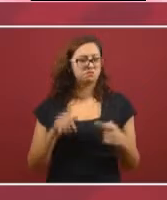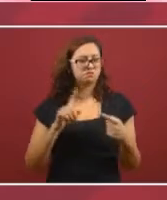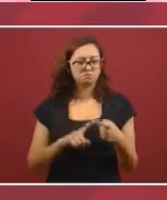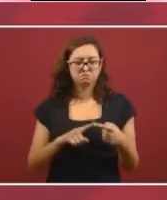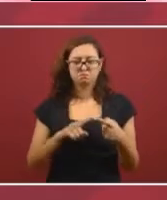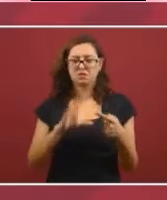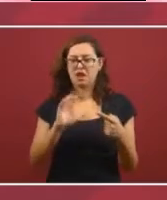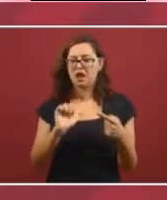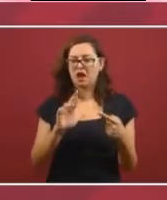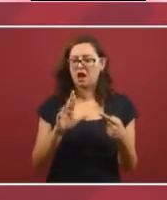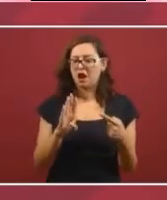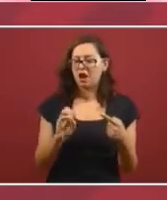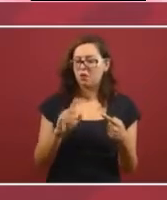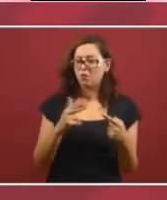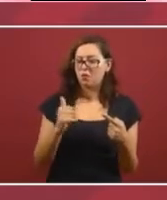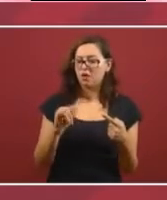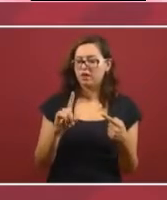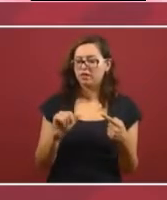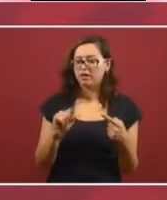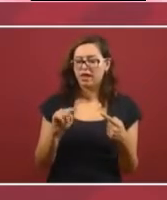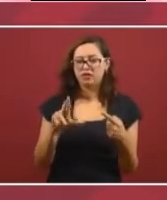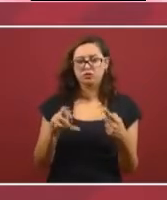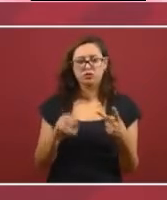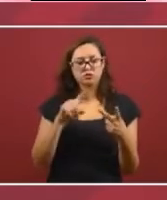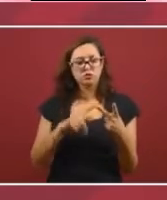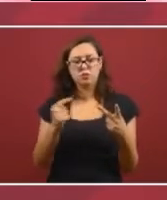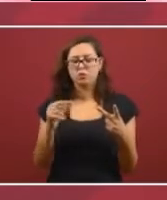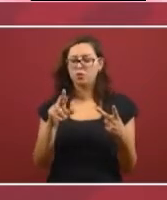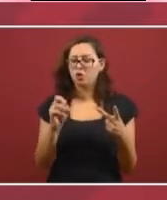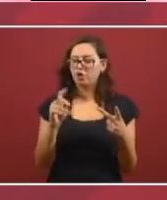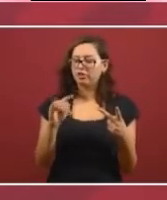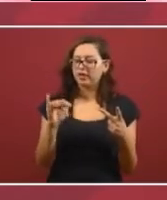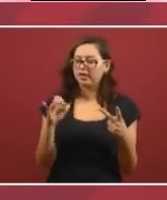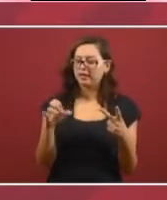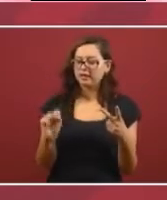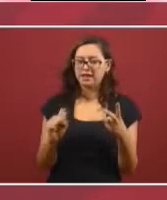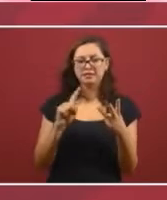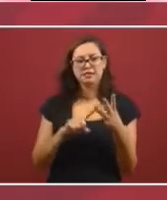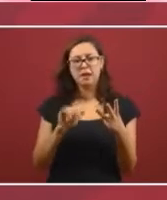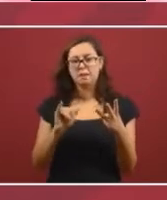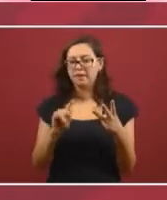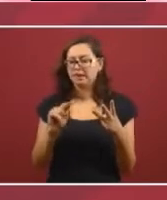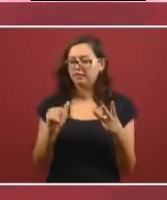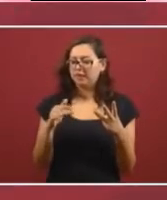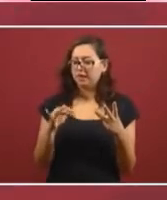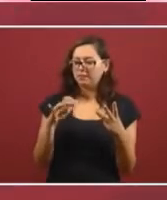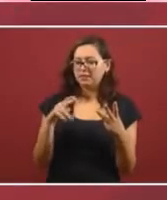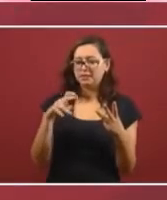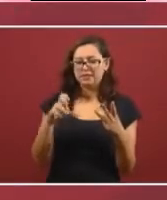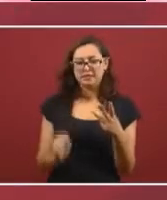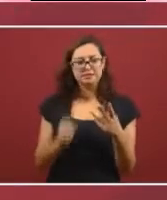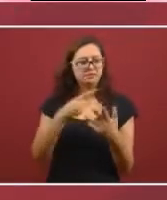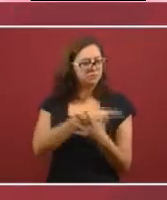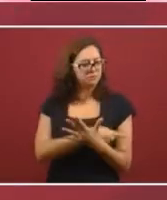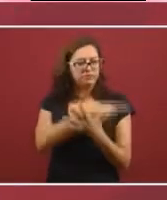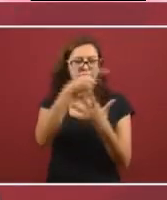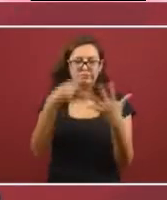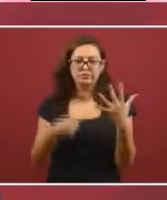Carbs and proteins. Vitaminas. Vitamins. Todo lo que es all the things that have to